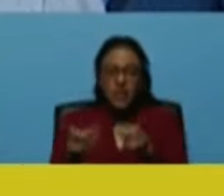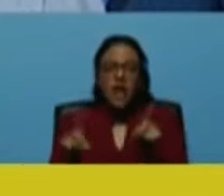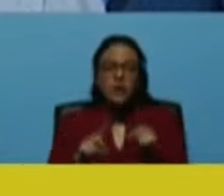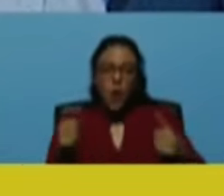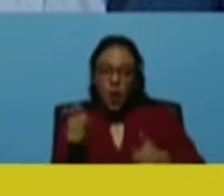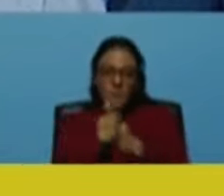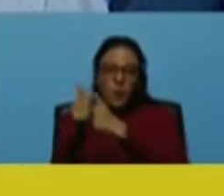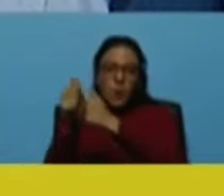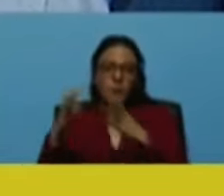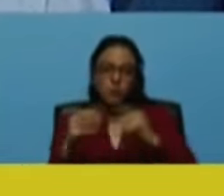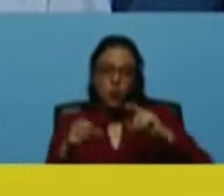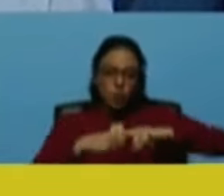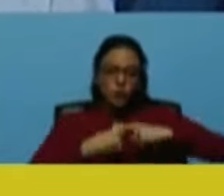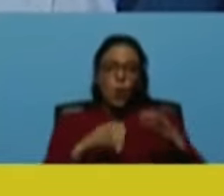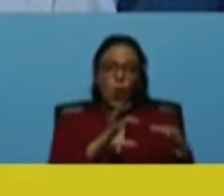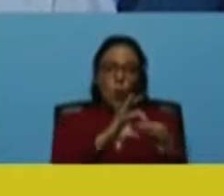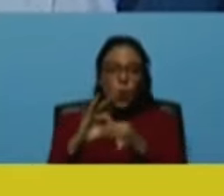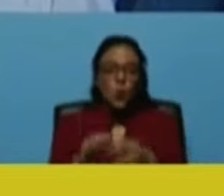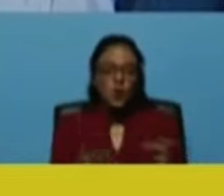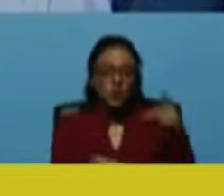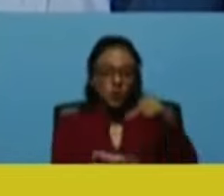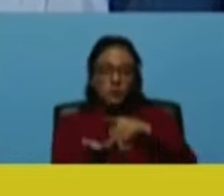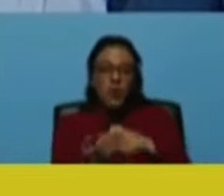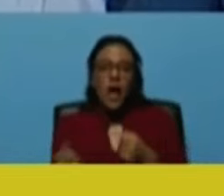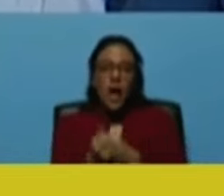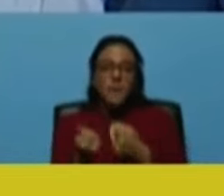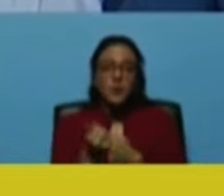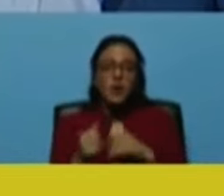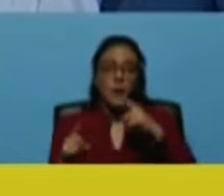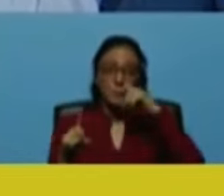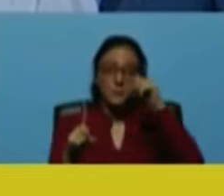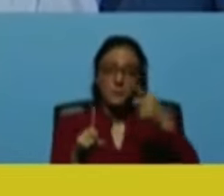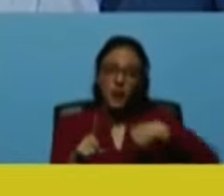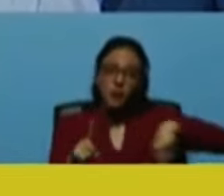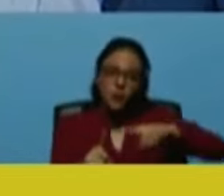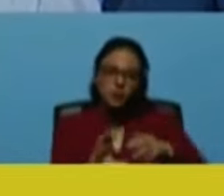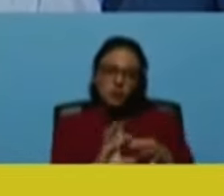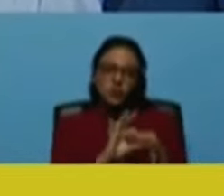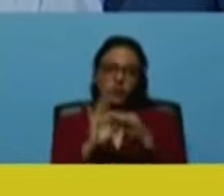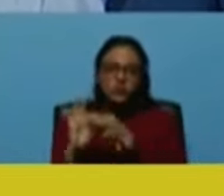the Great Patriotic Poll, we all attended the